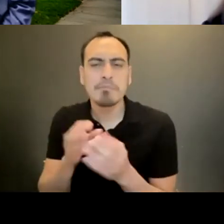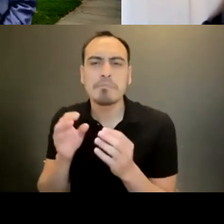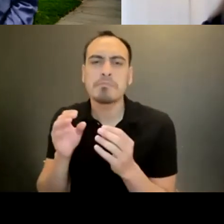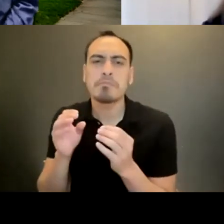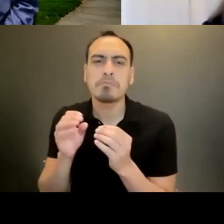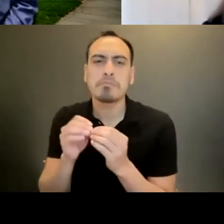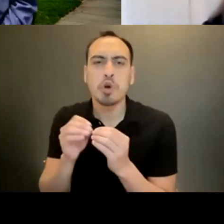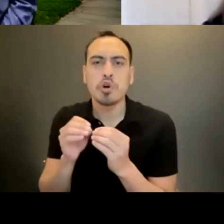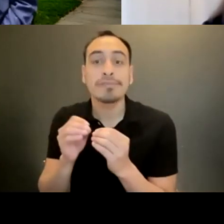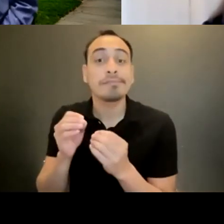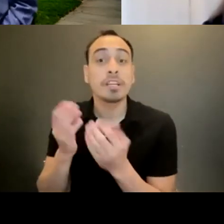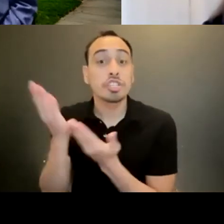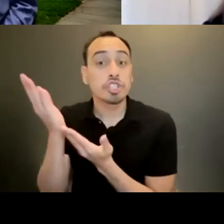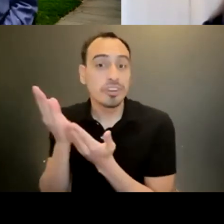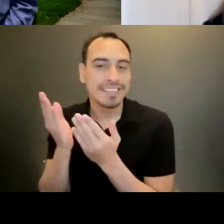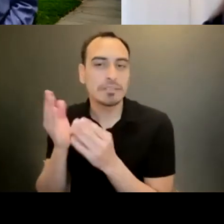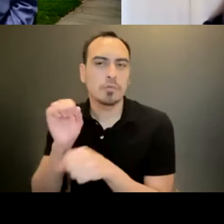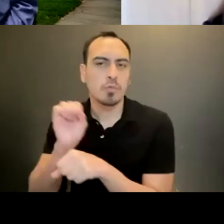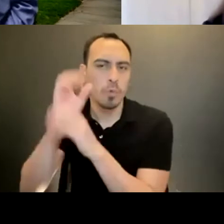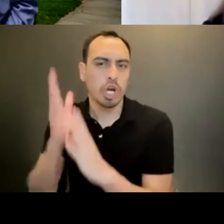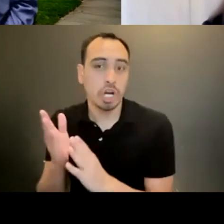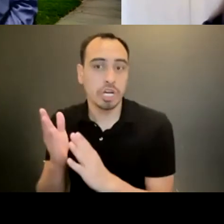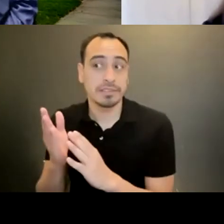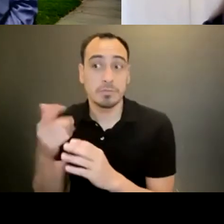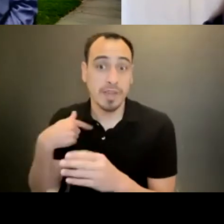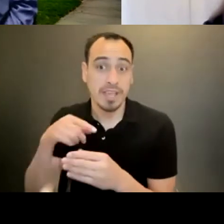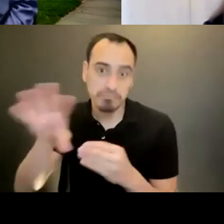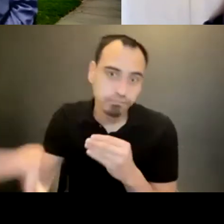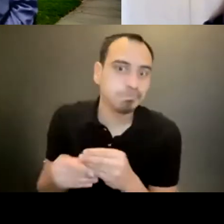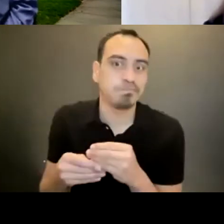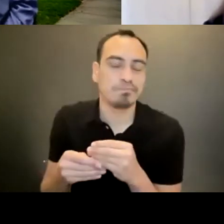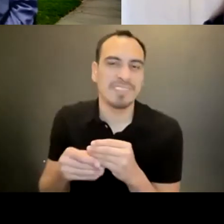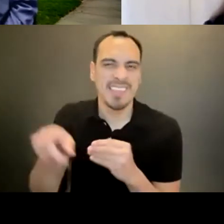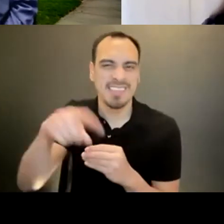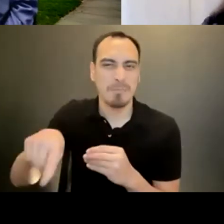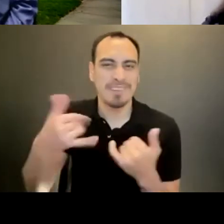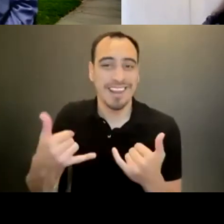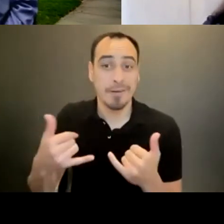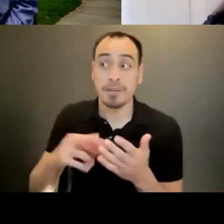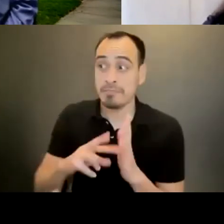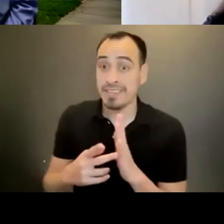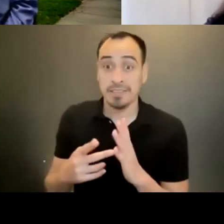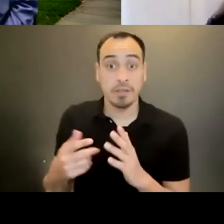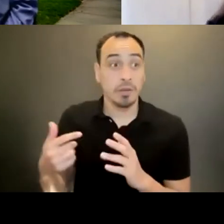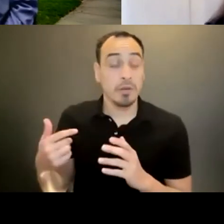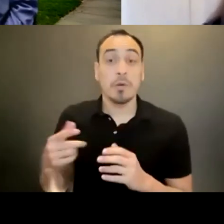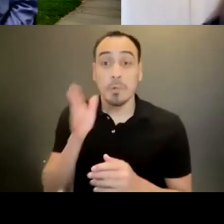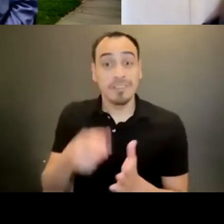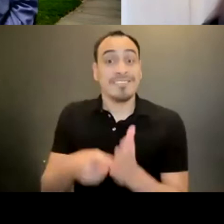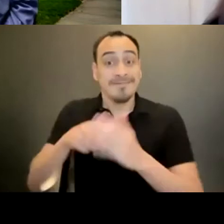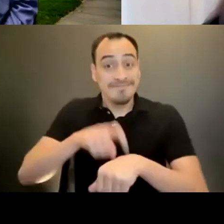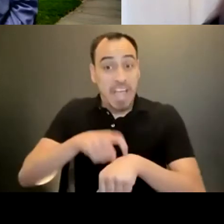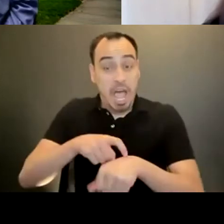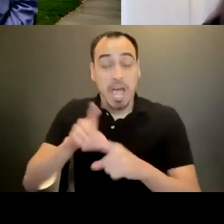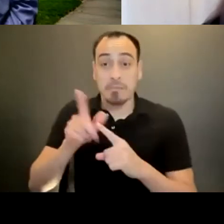service workers. So it's going to take a while before we get through the eligible groups that we have right